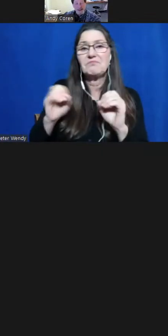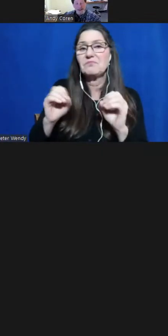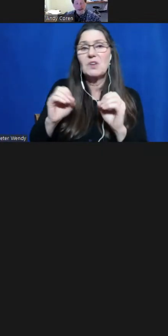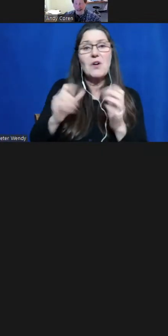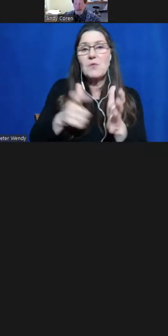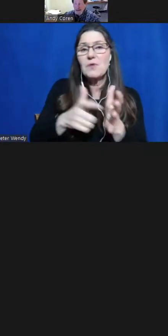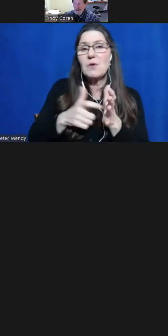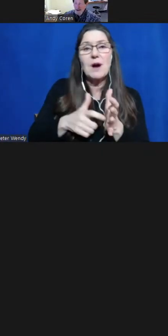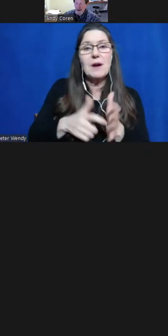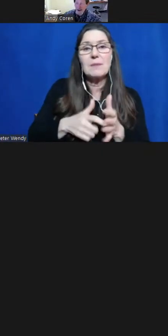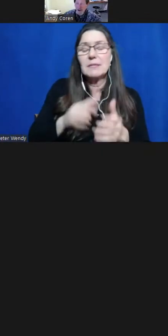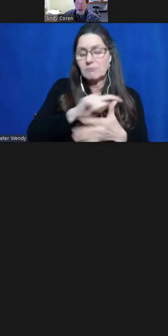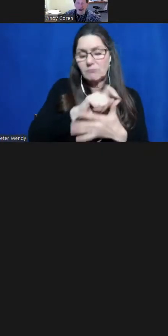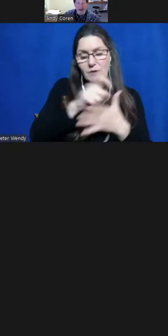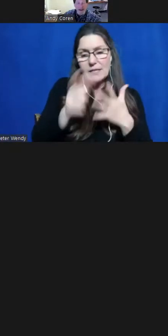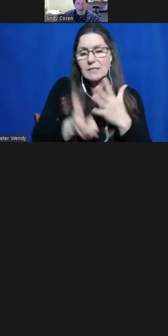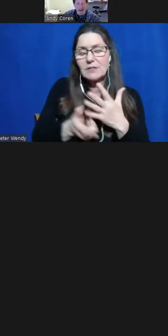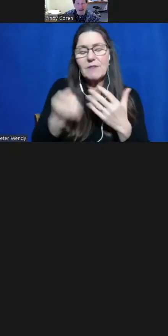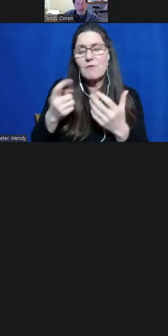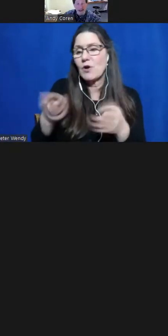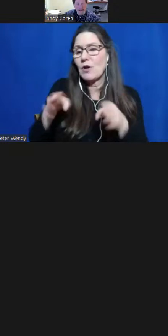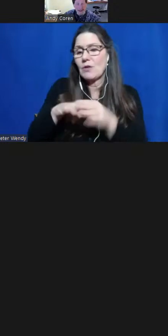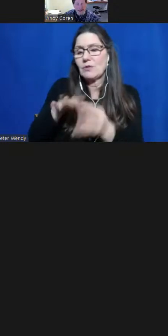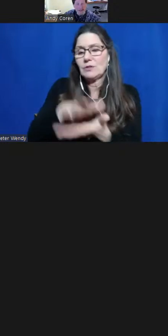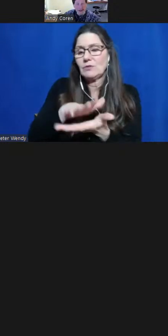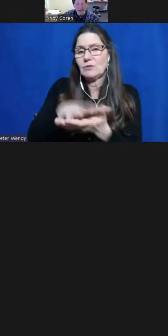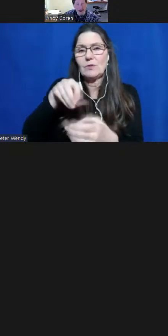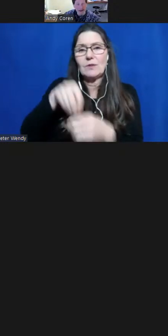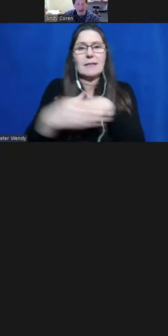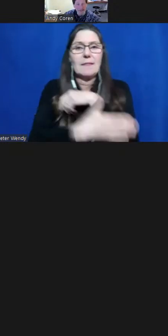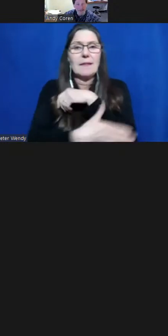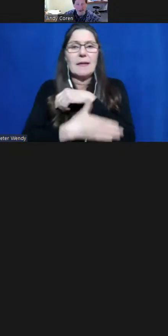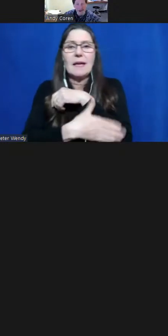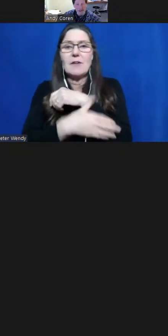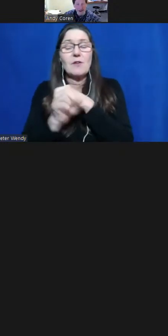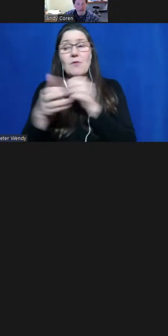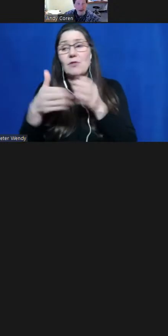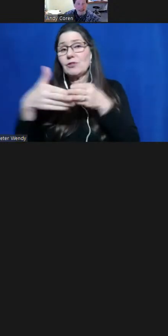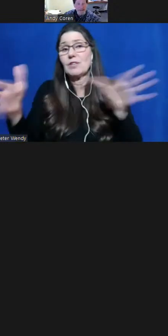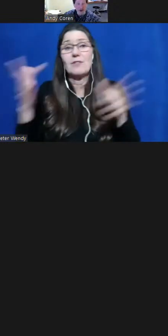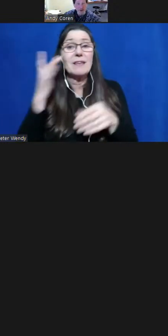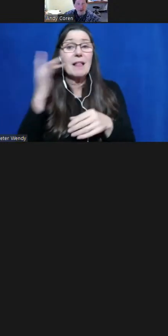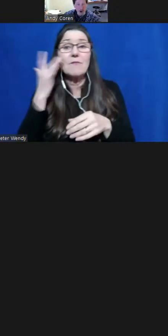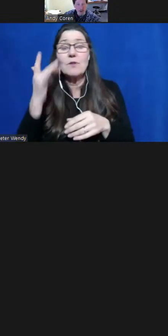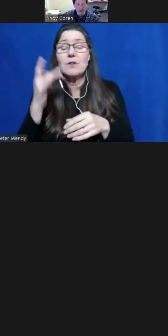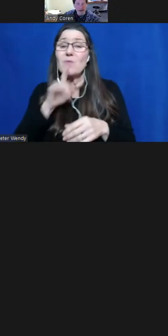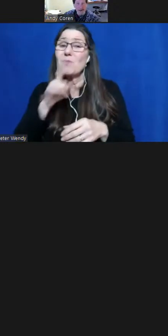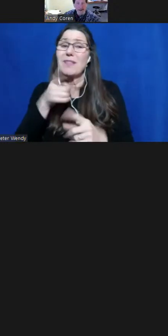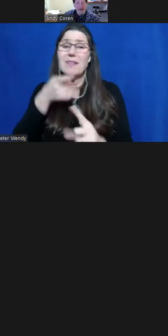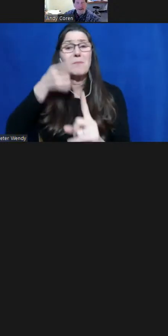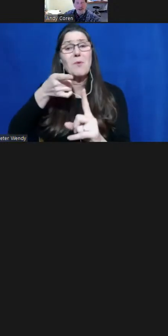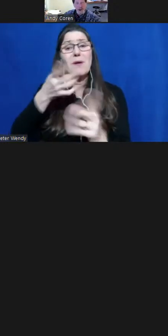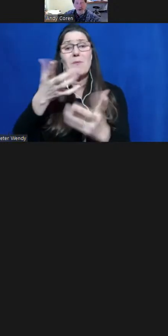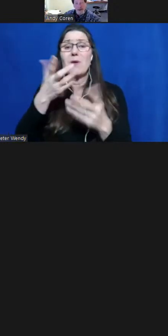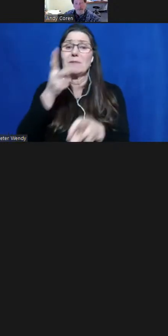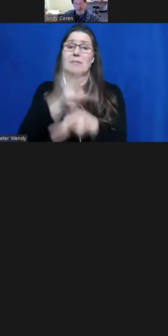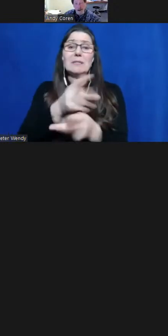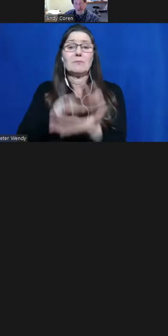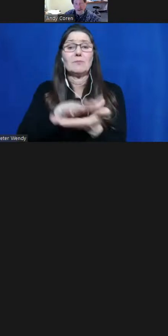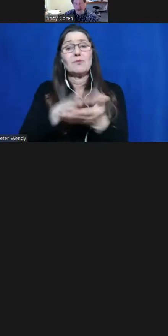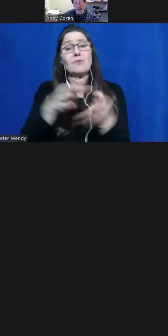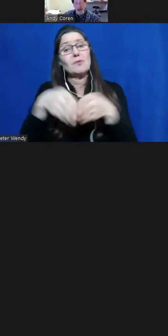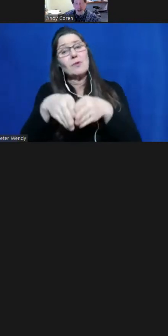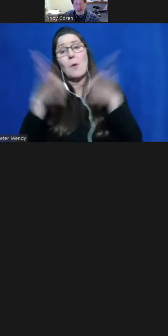school in Mendocino County, or I think generally accepted throughout California. We really want to keep the schools open. So